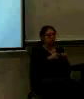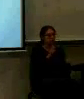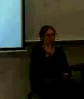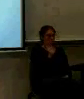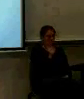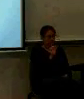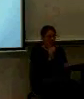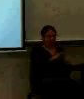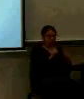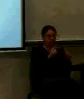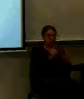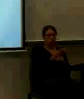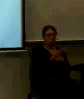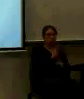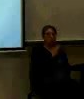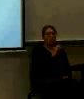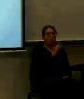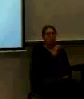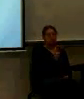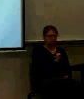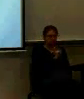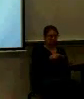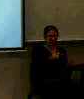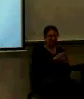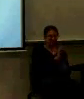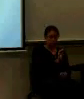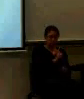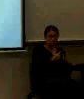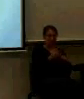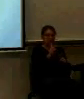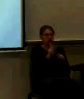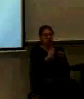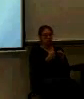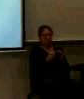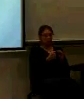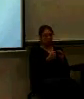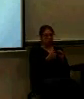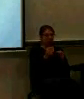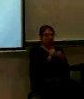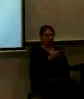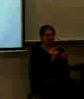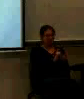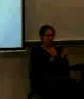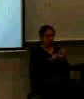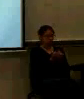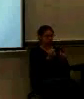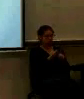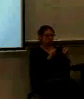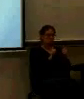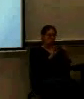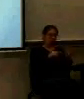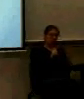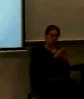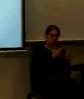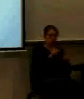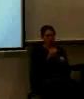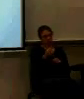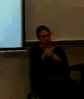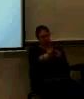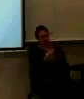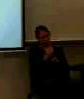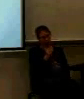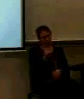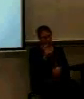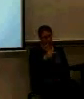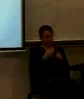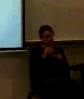carbon. I'll first go through the forms of carbon, then I'll talk about how the forms transform from one to another, and then I'll give you at